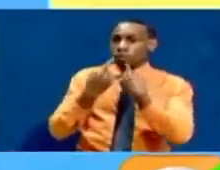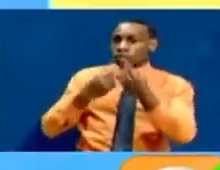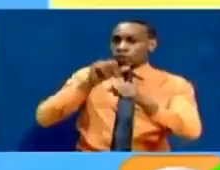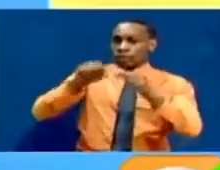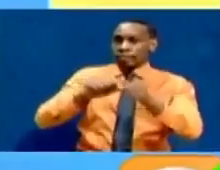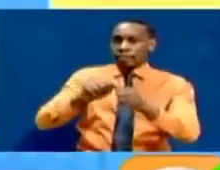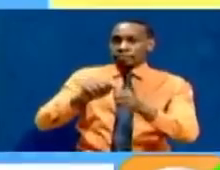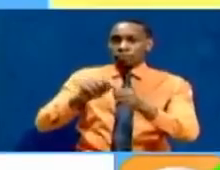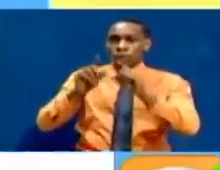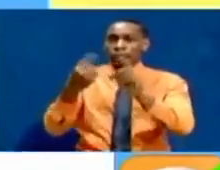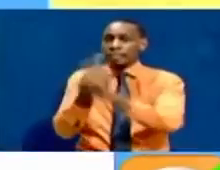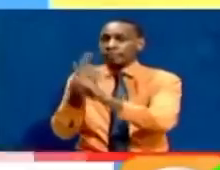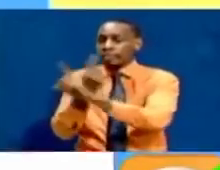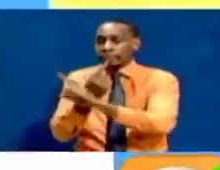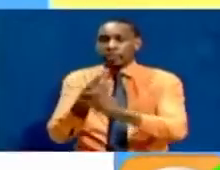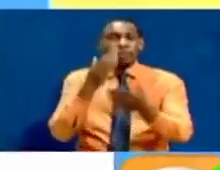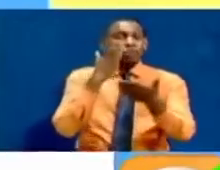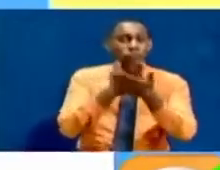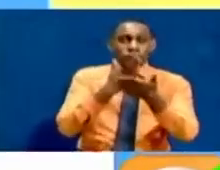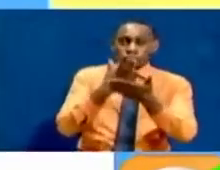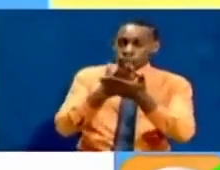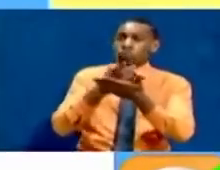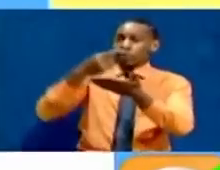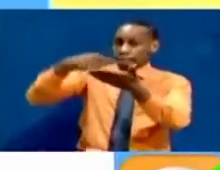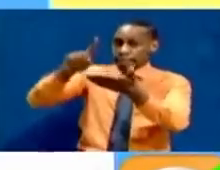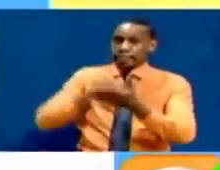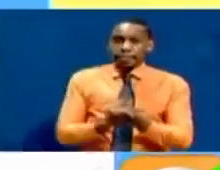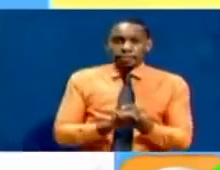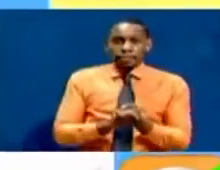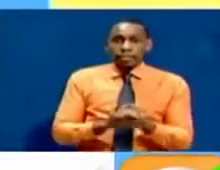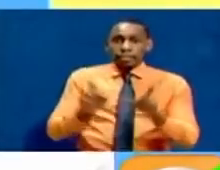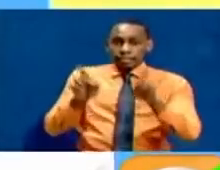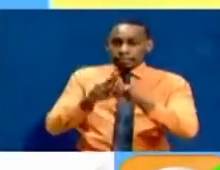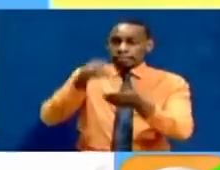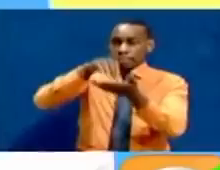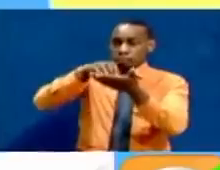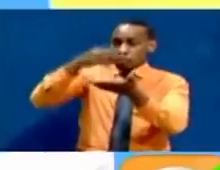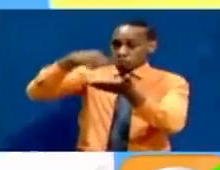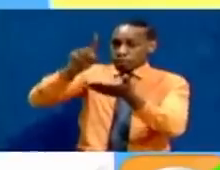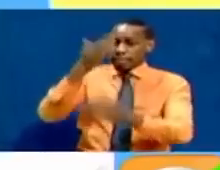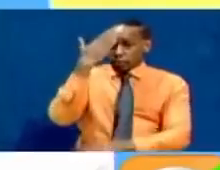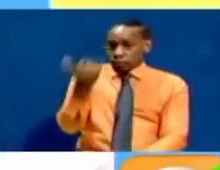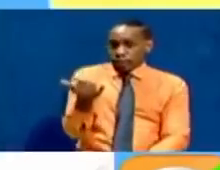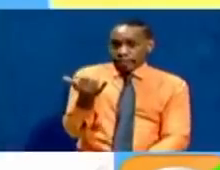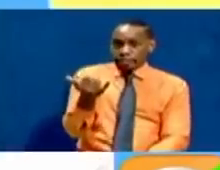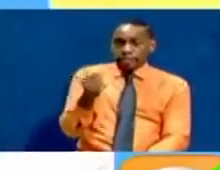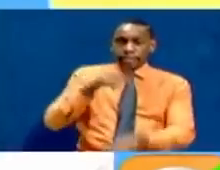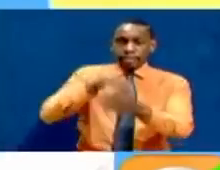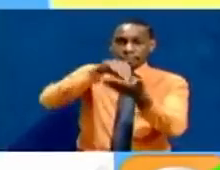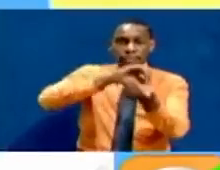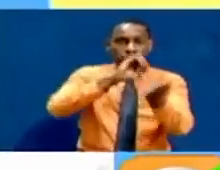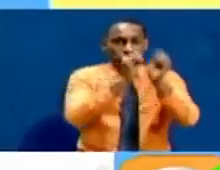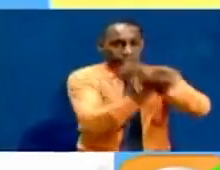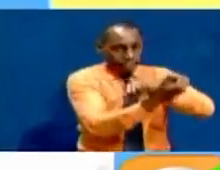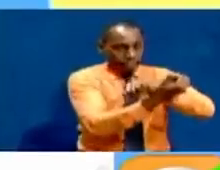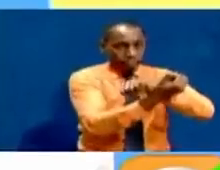this and the other tomorrow will be quite right in doing so. It will be the correct circumstance because as the situation